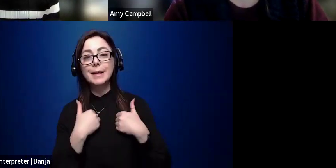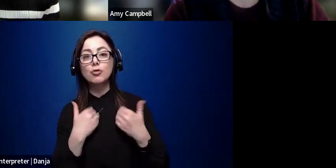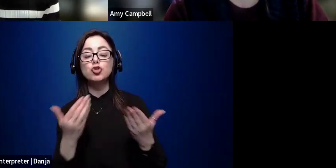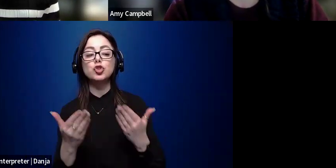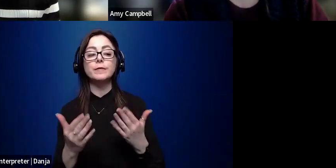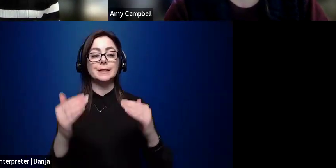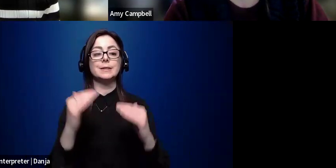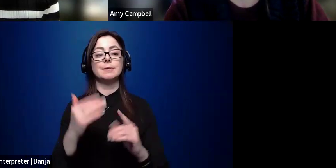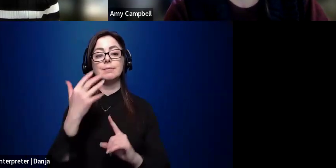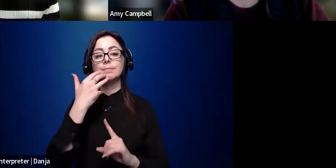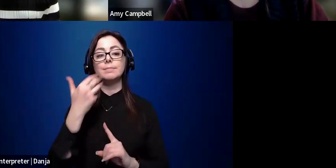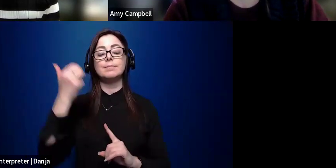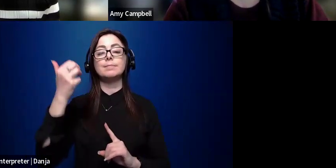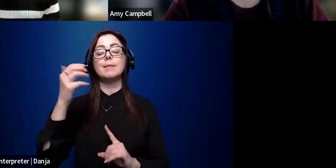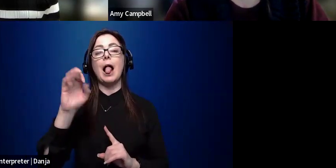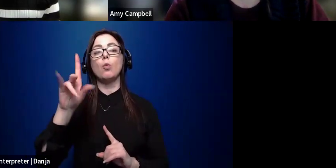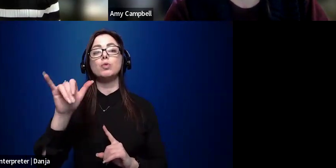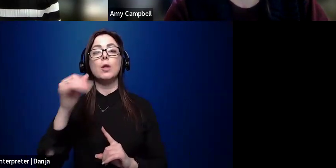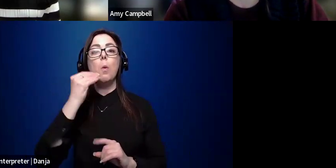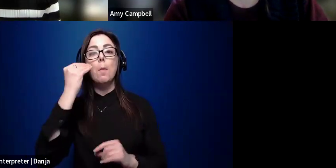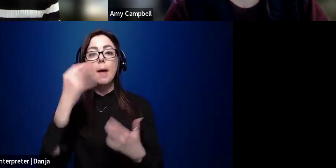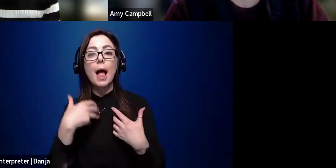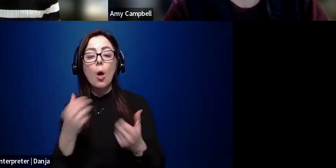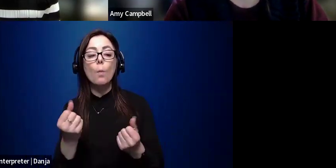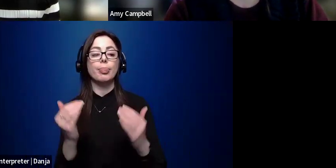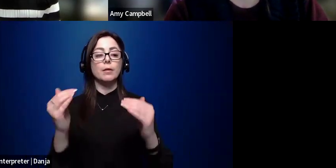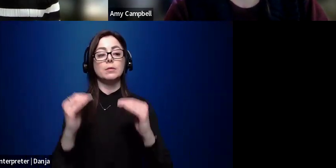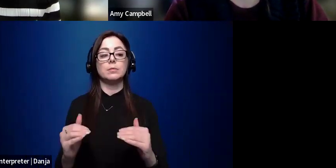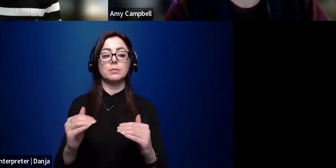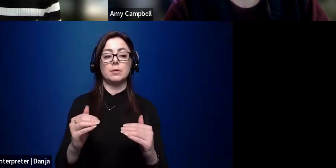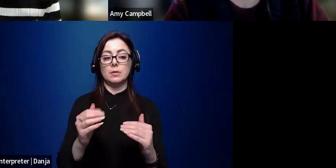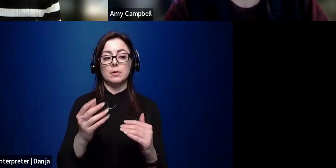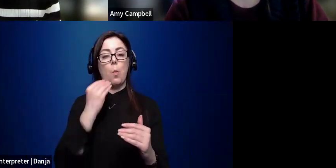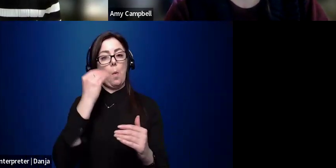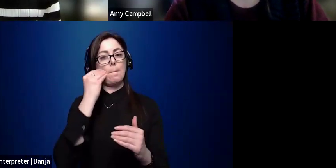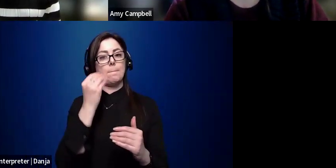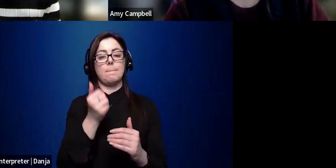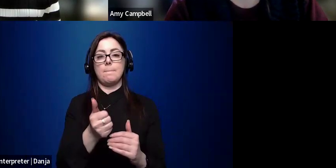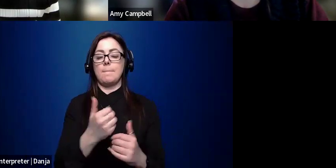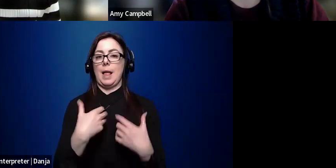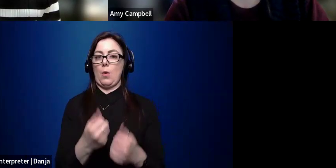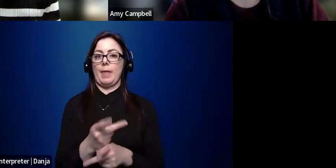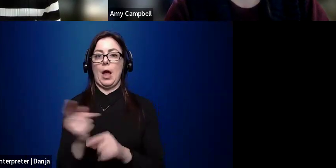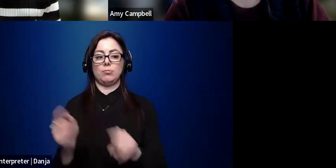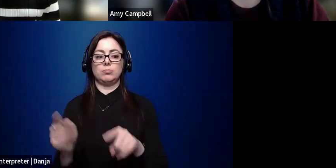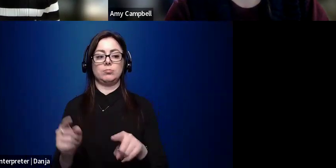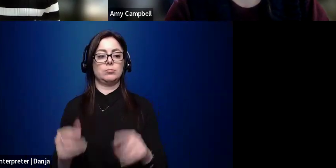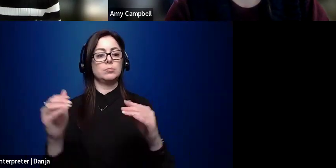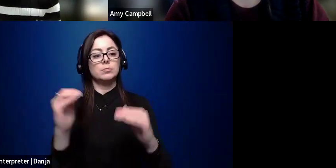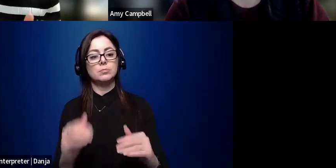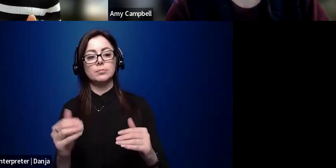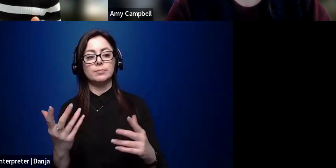health, personal care again in the home, hospice, case management. Money follows the person,